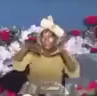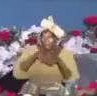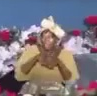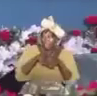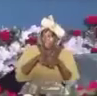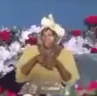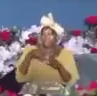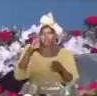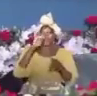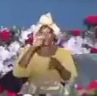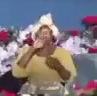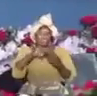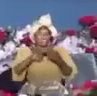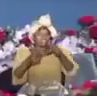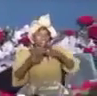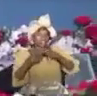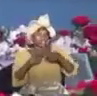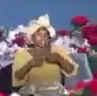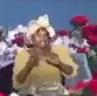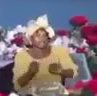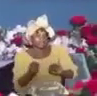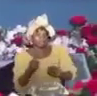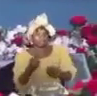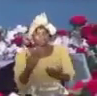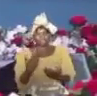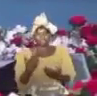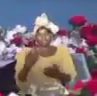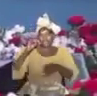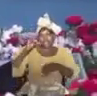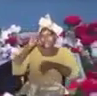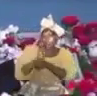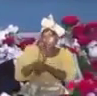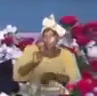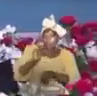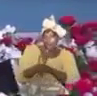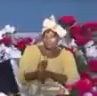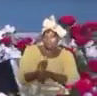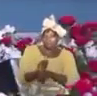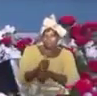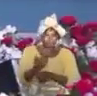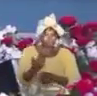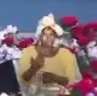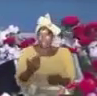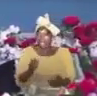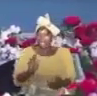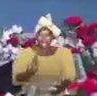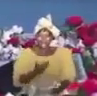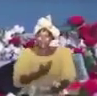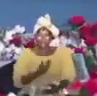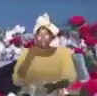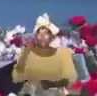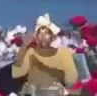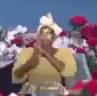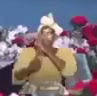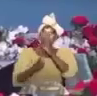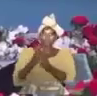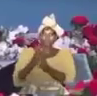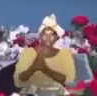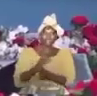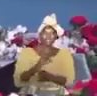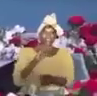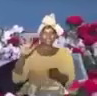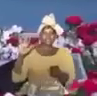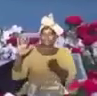relationships, trouble in the area of career and their destiny pursuits. Our world is full of people. If I